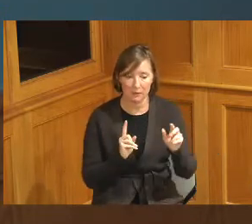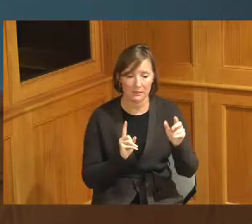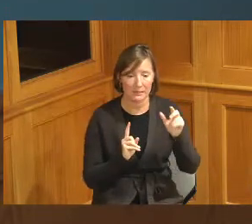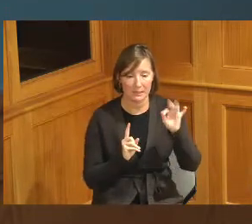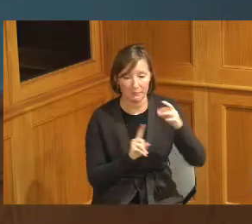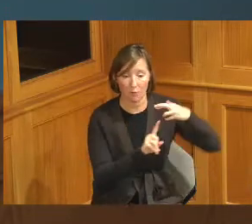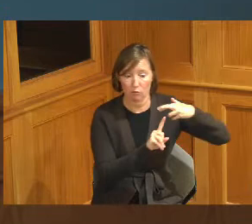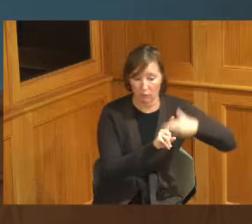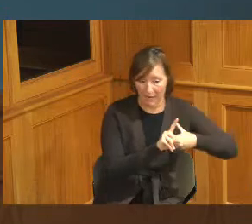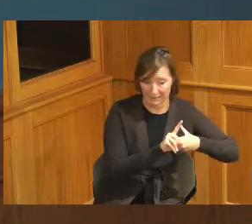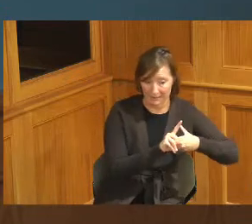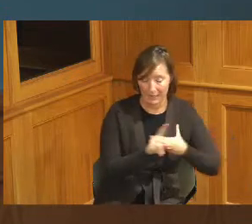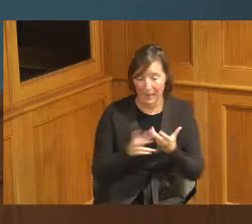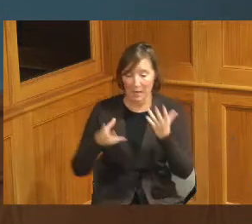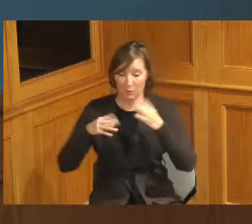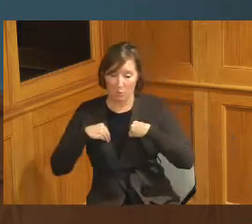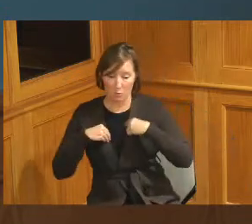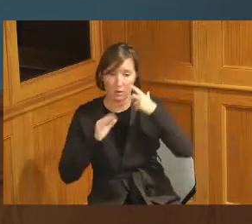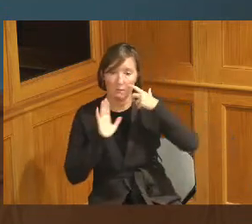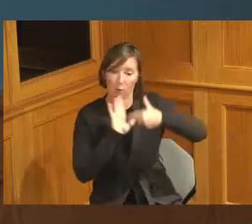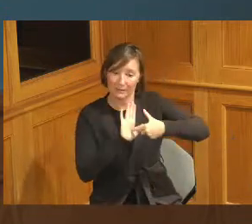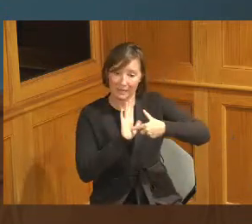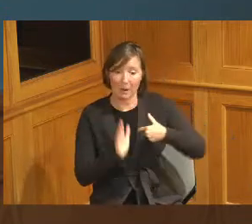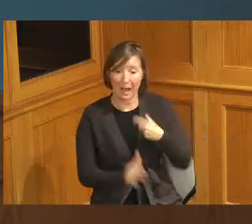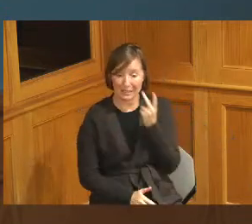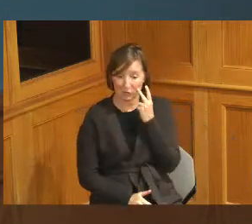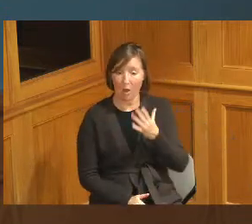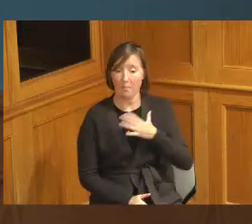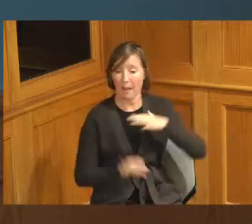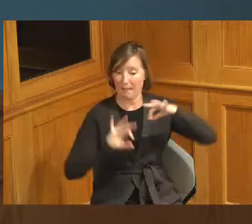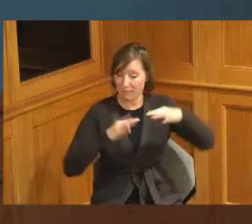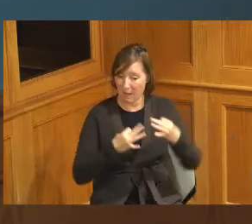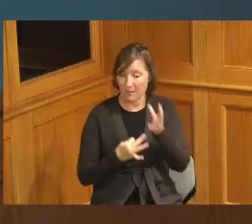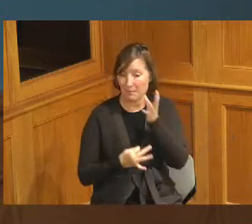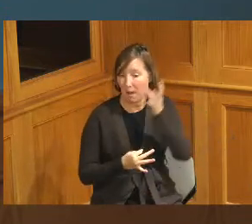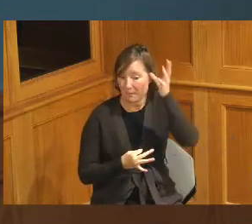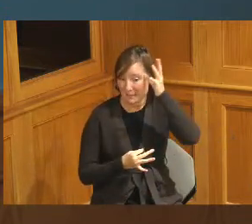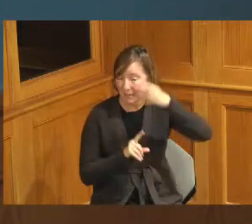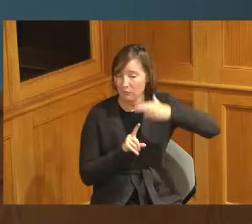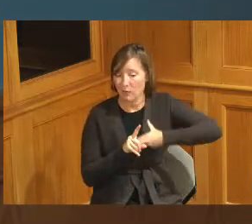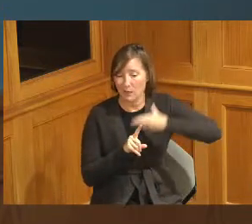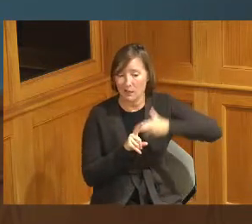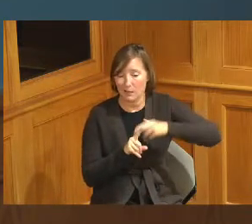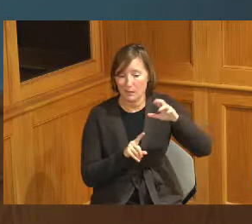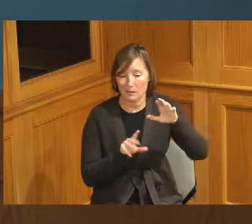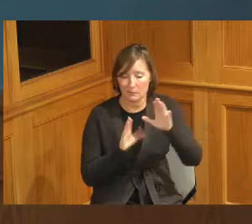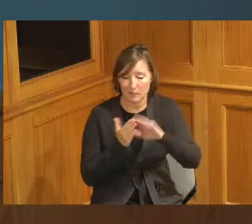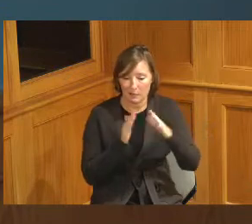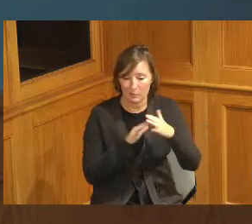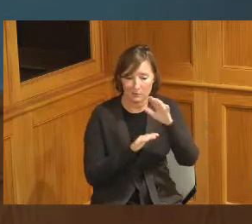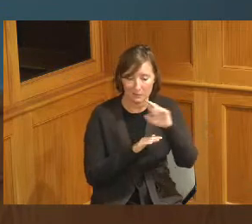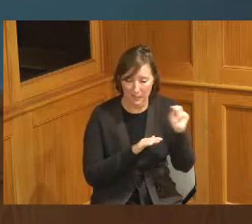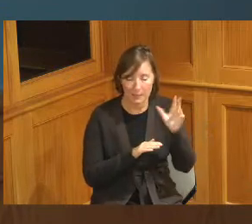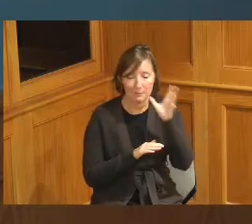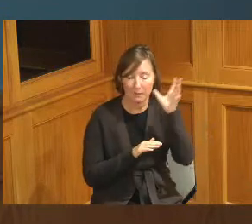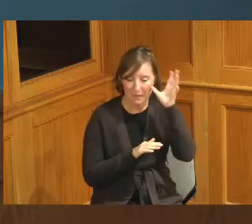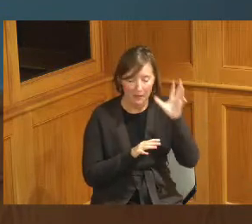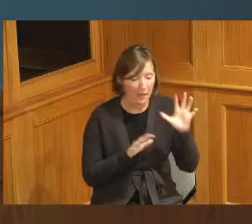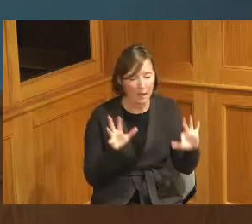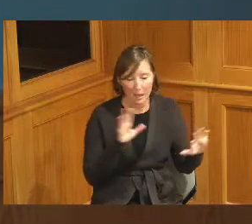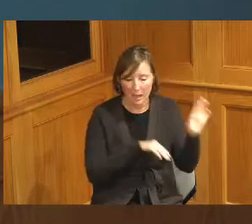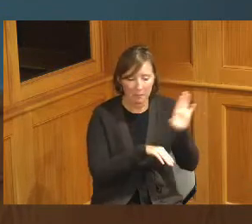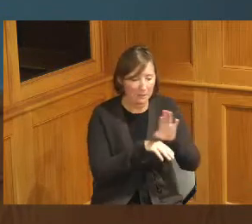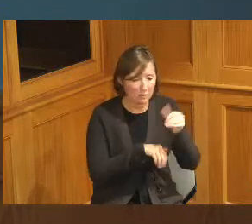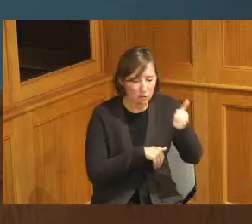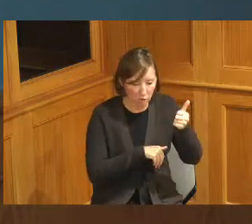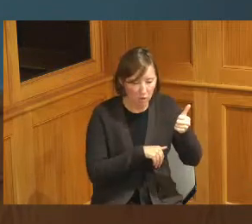I'm not talking about a house. I saw my parents go from rent and downtown Cincinnati. They wanted them in there. Then they started being business doing good. Then they